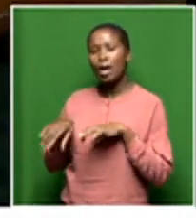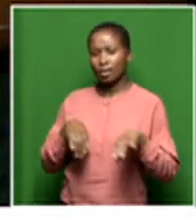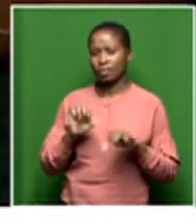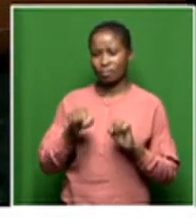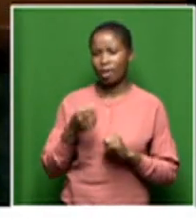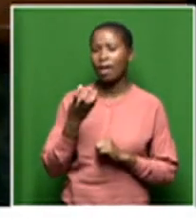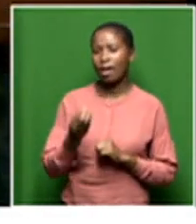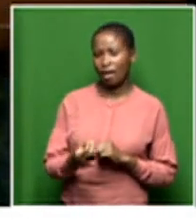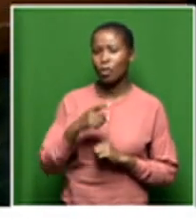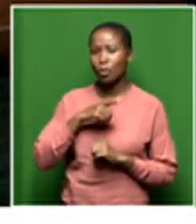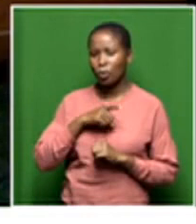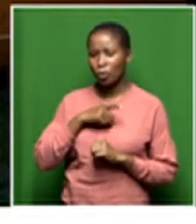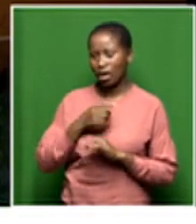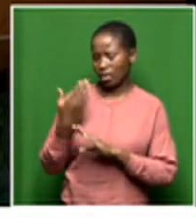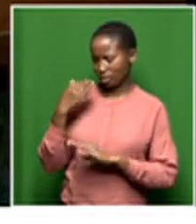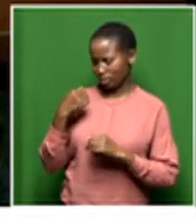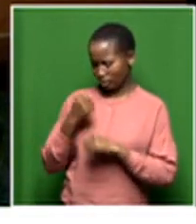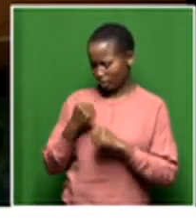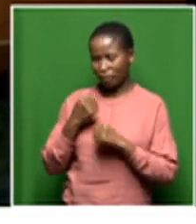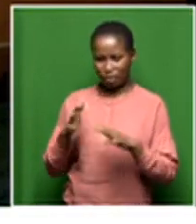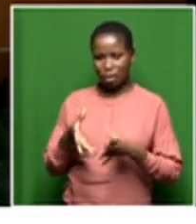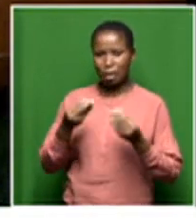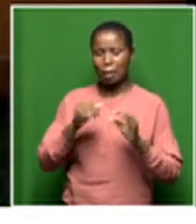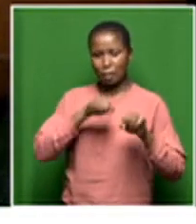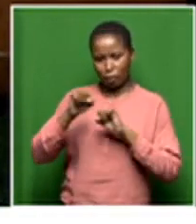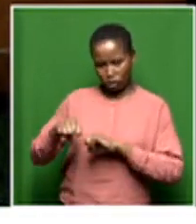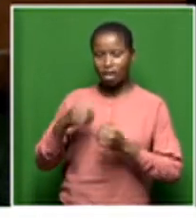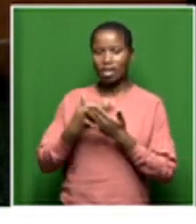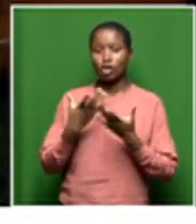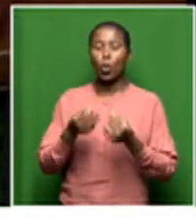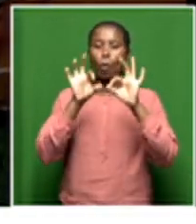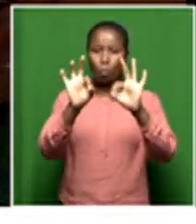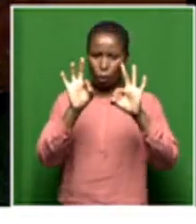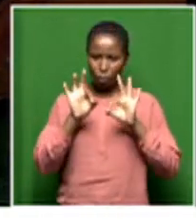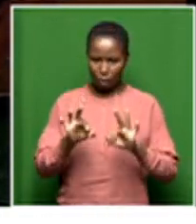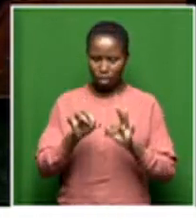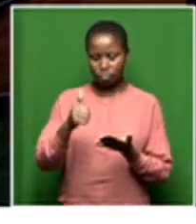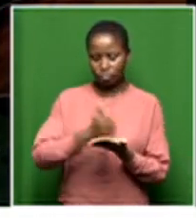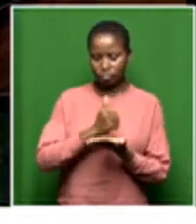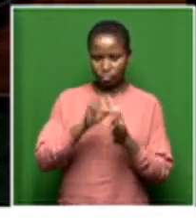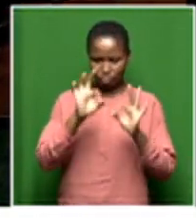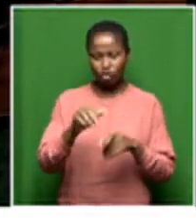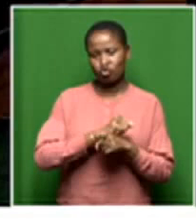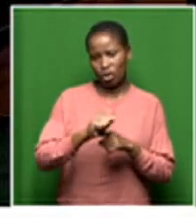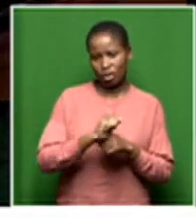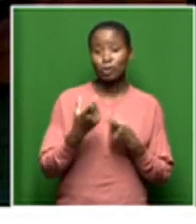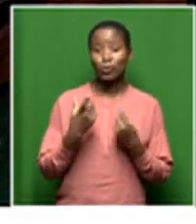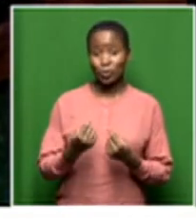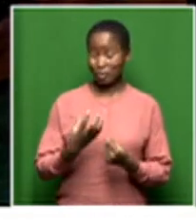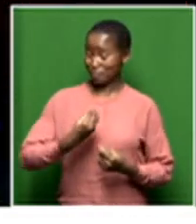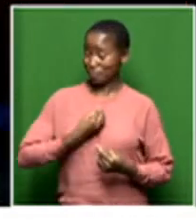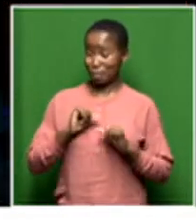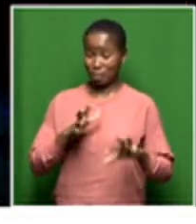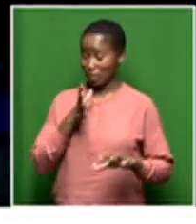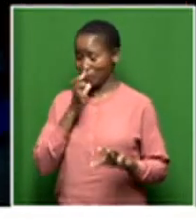got permission from Civil Aviation to do proper authorized training courses, and we're getting quite a lot of young